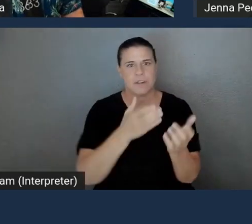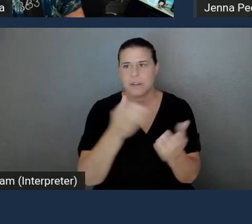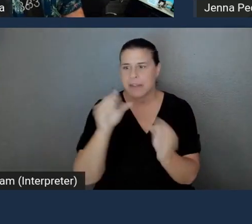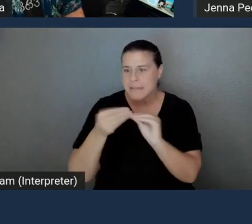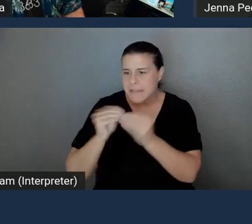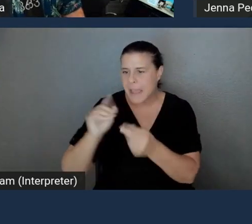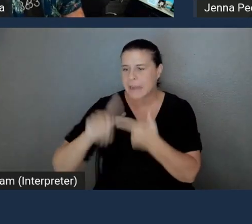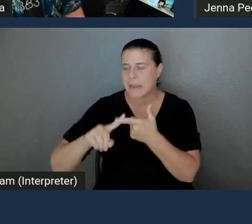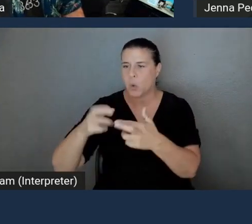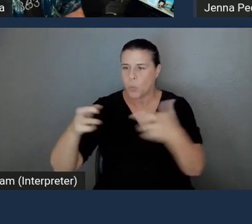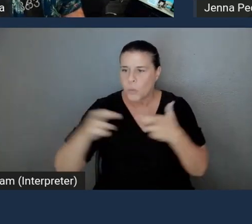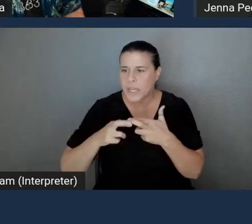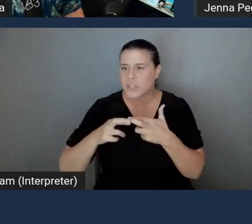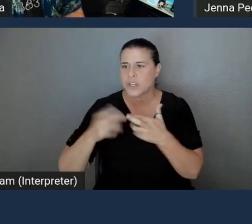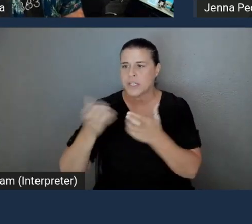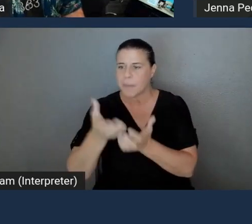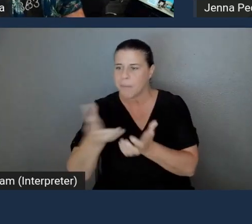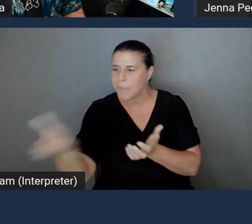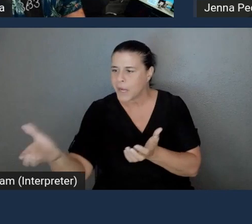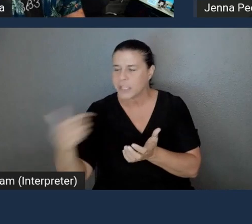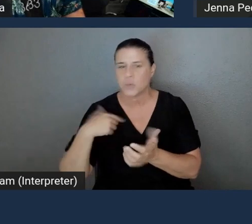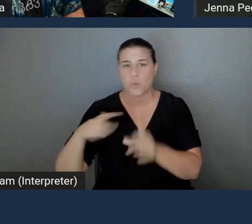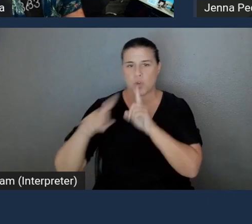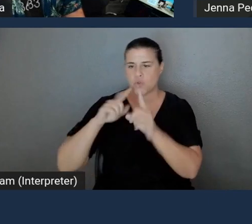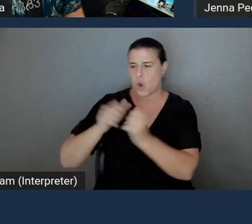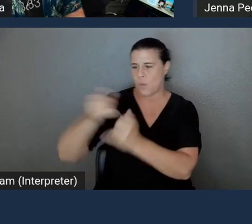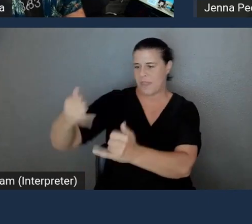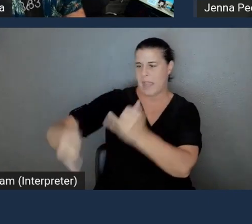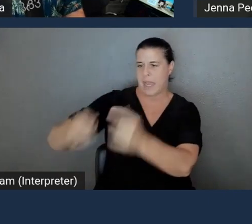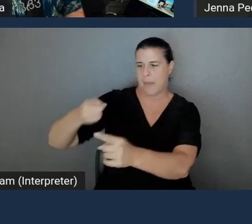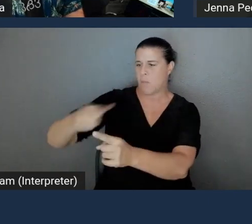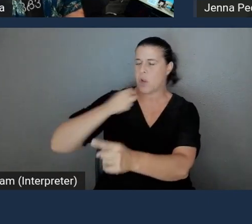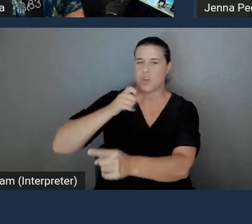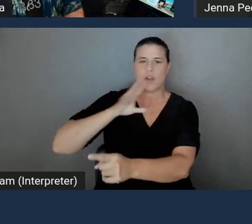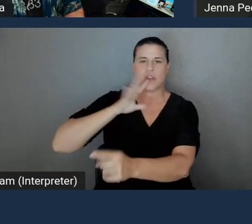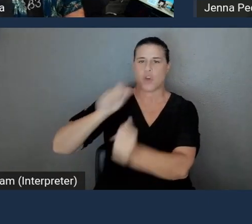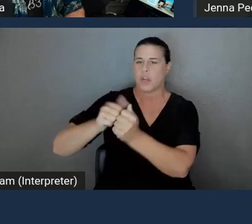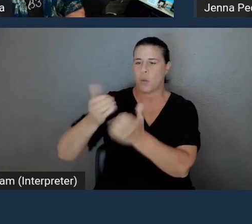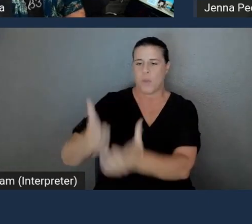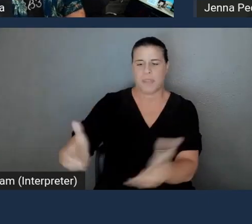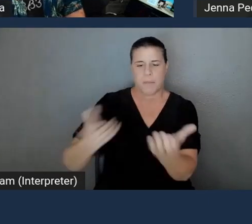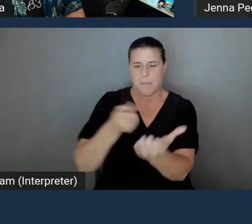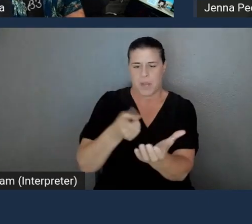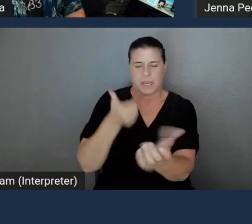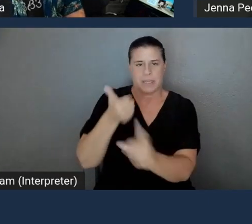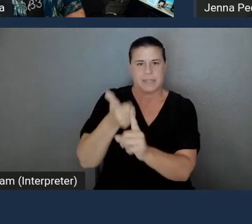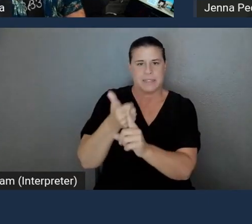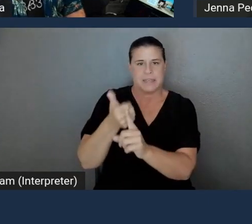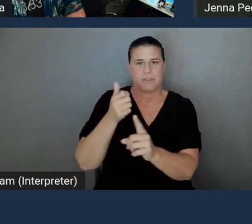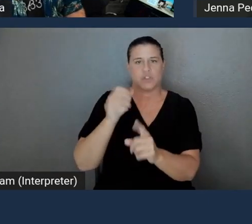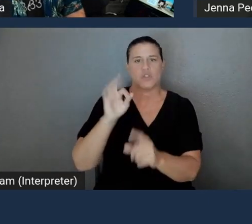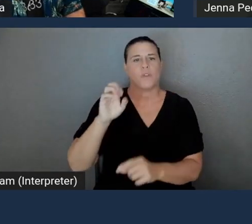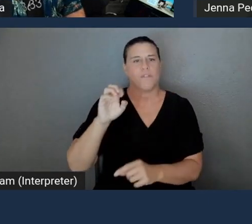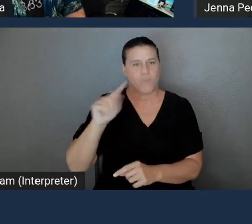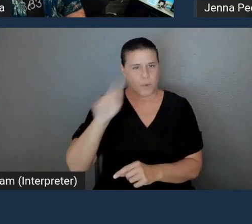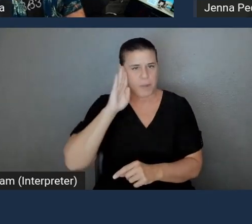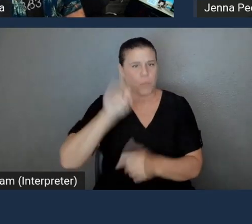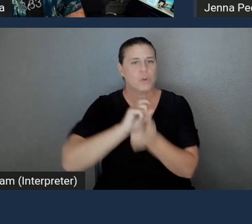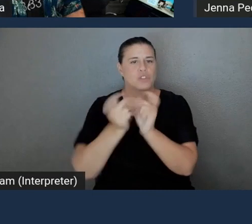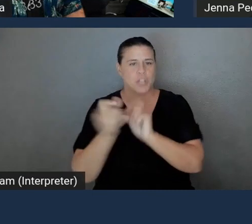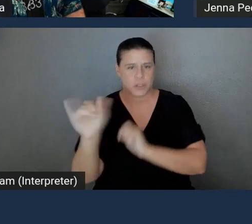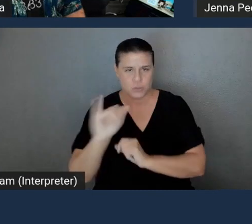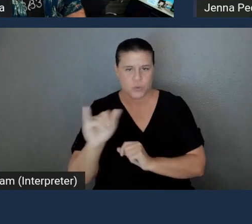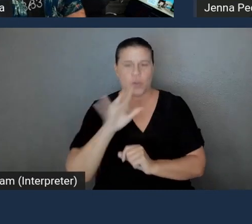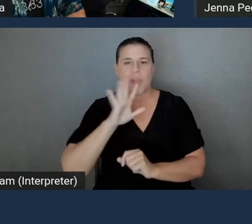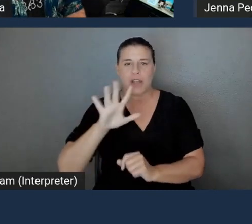different regions. And so when you go to talk to that endpoint, you're no longer talking to a bucket. So the format does change as well. You're actually talking